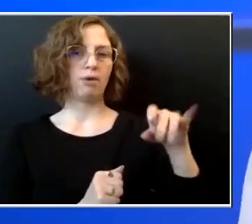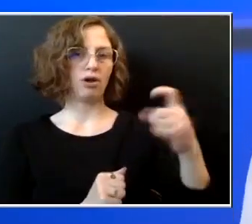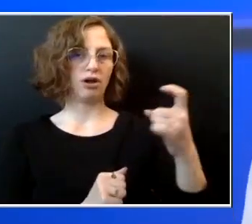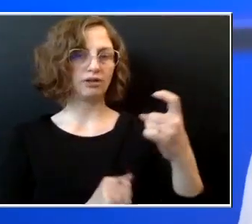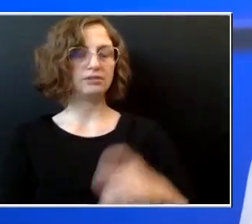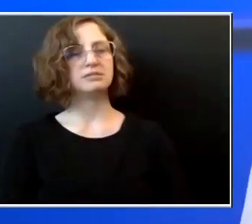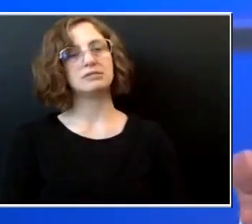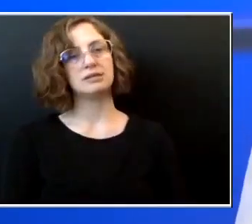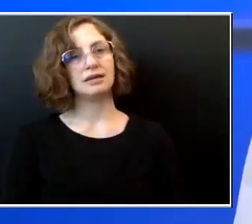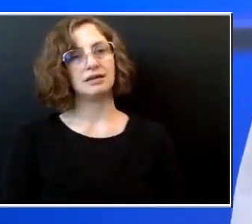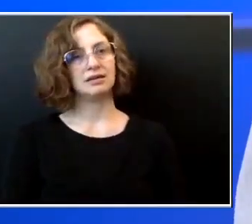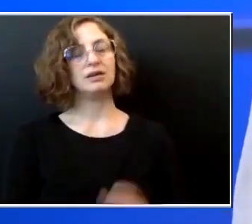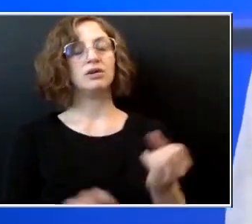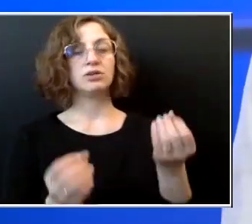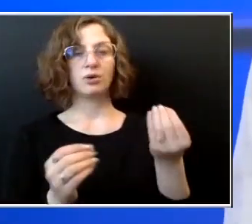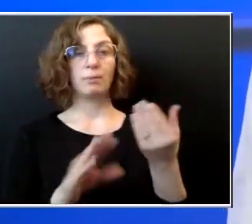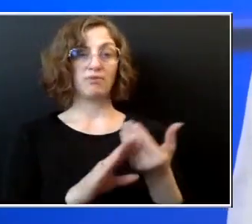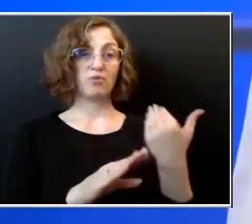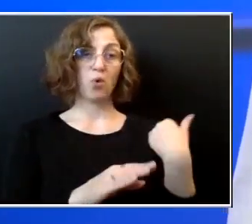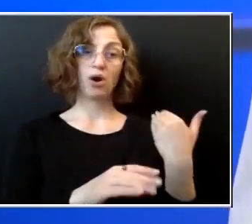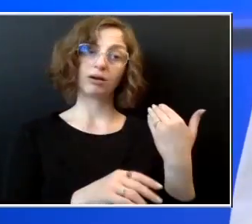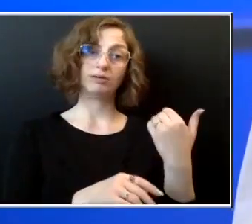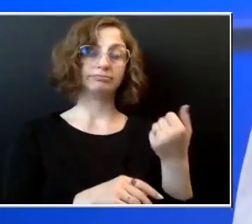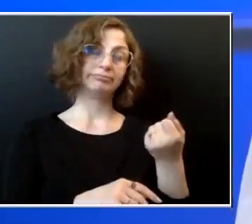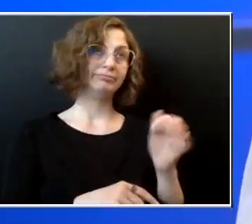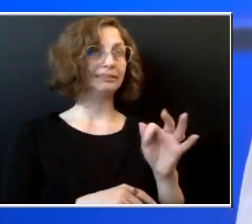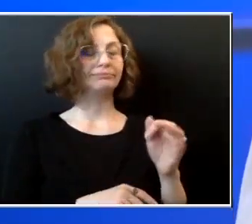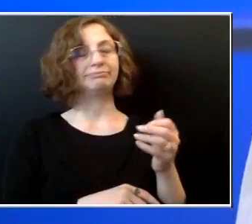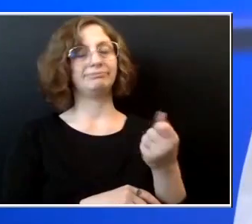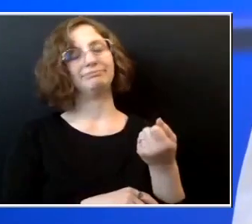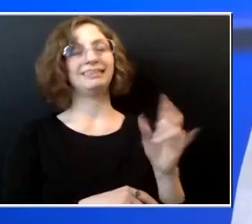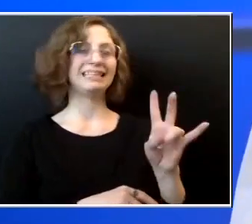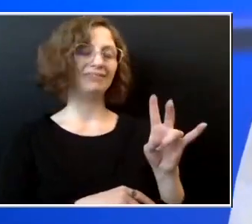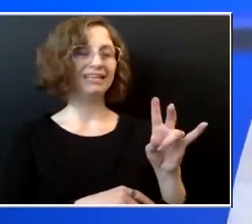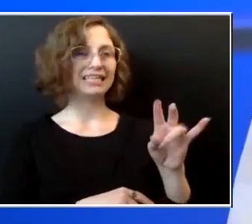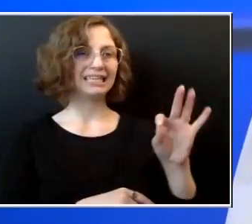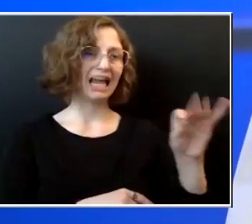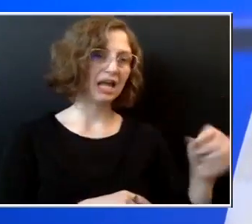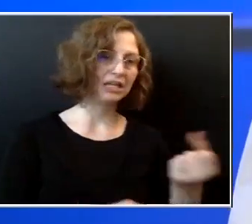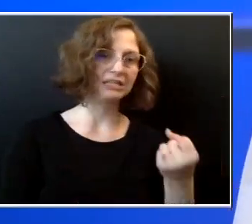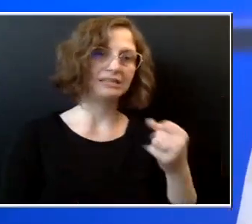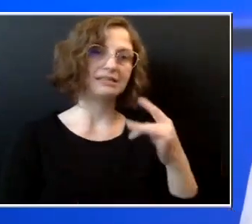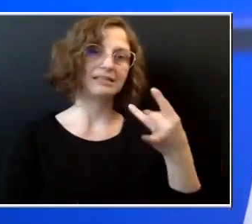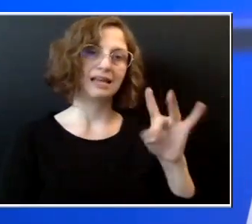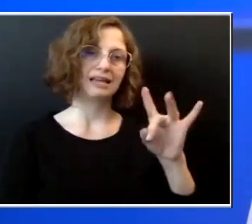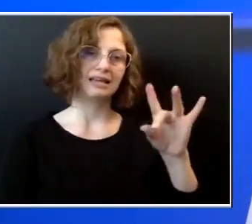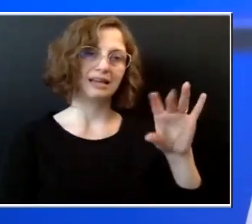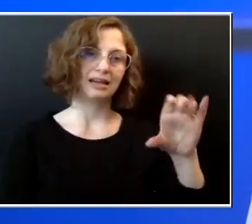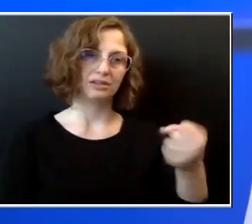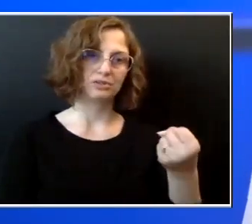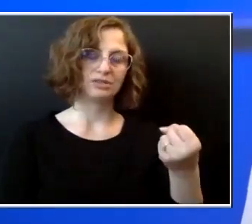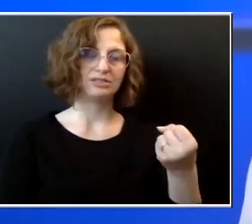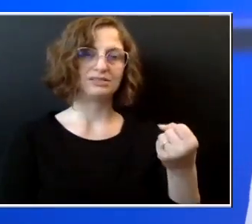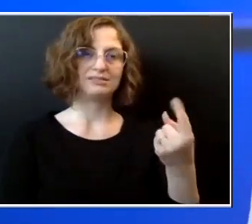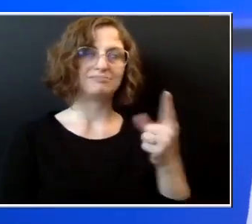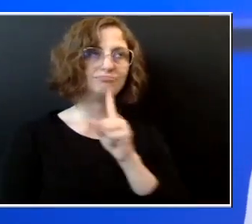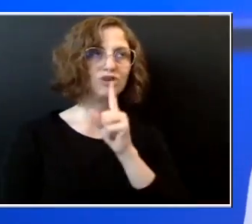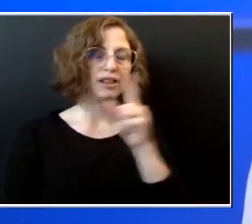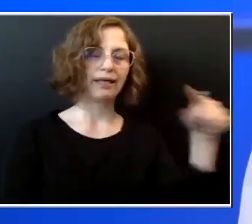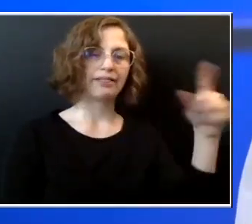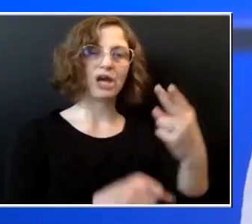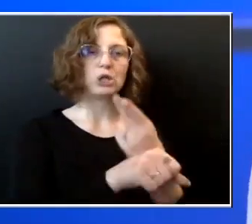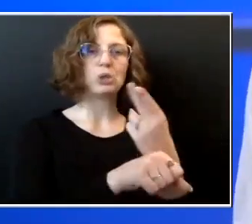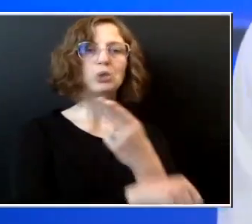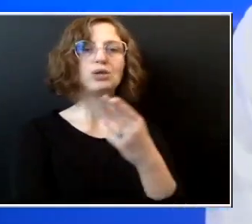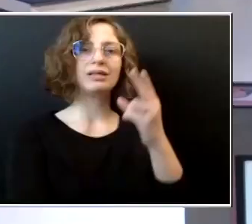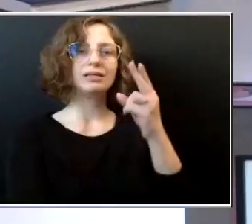the 1790s and into the 19th century was just using cowpox essentially to